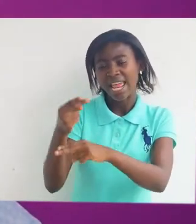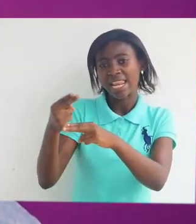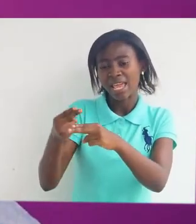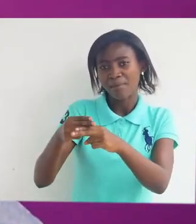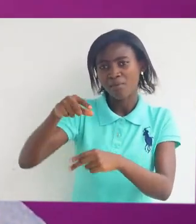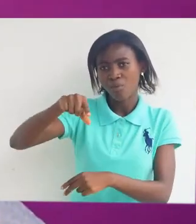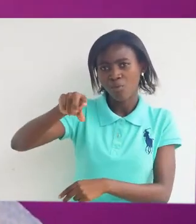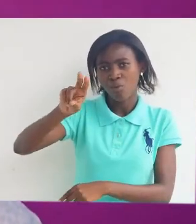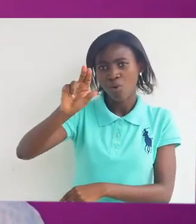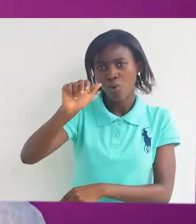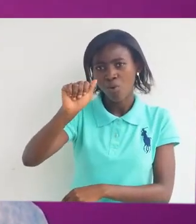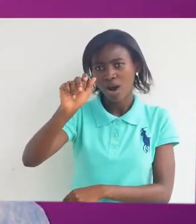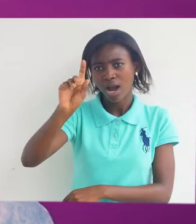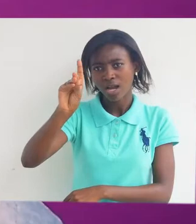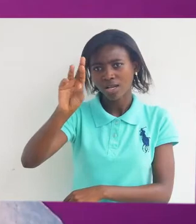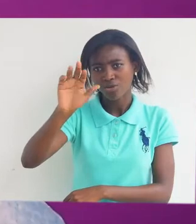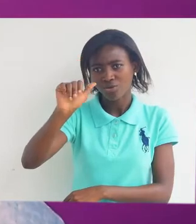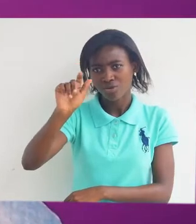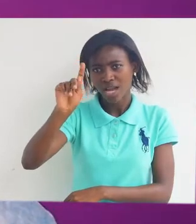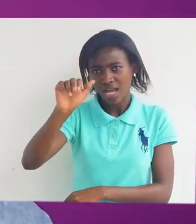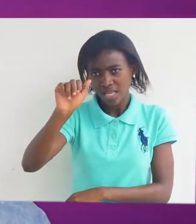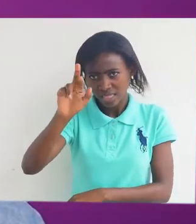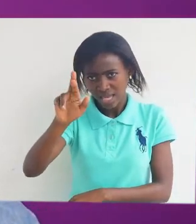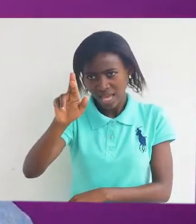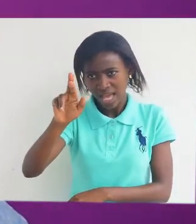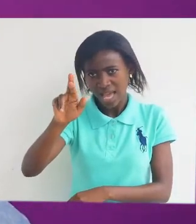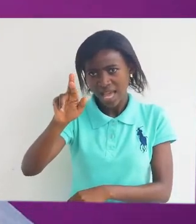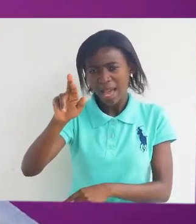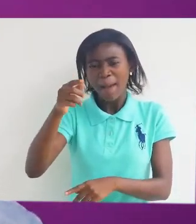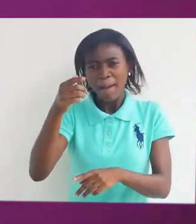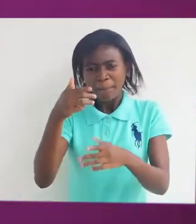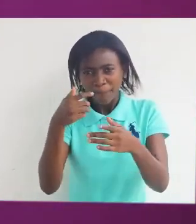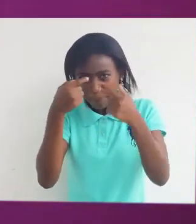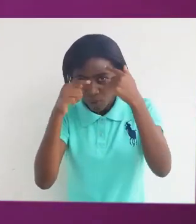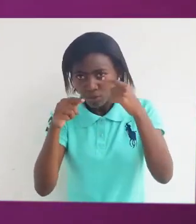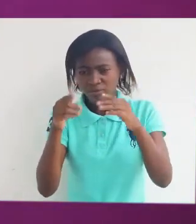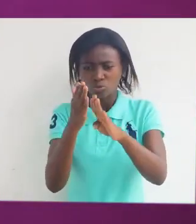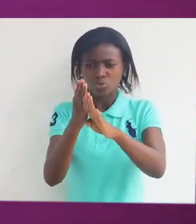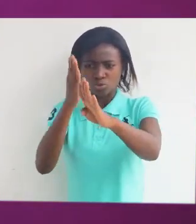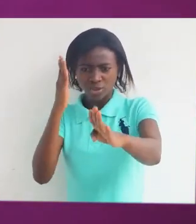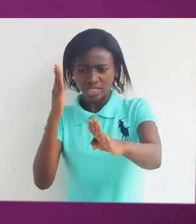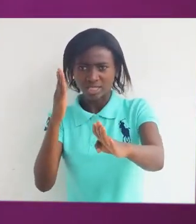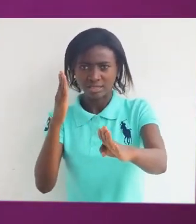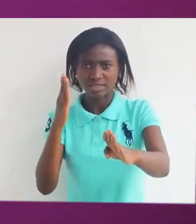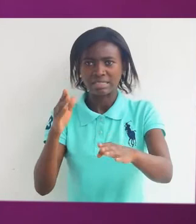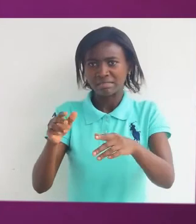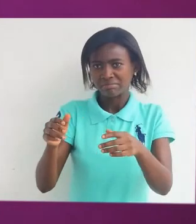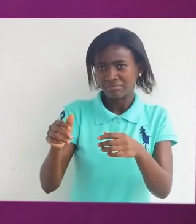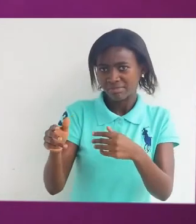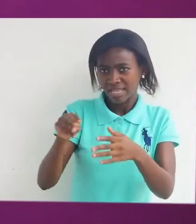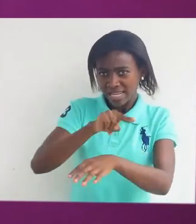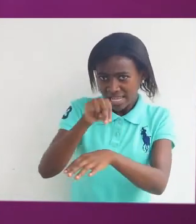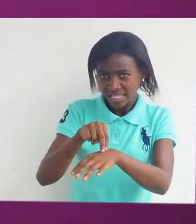called quadrata due to its erect nature. The Roman letters are